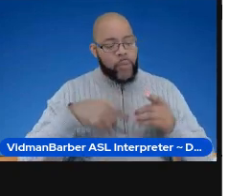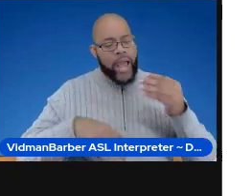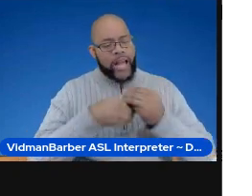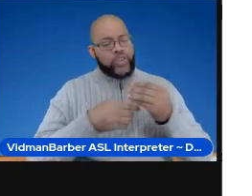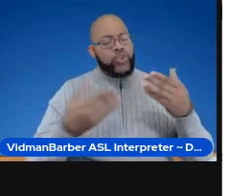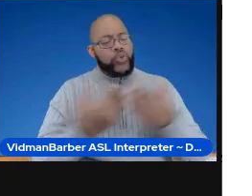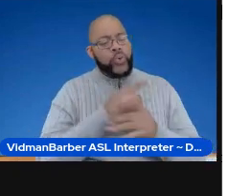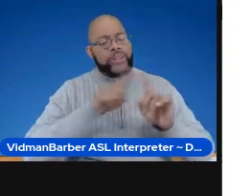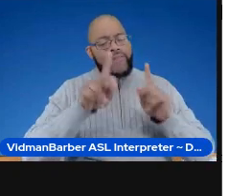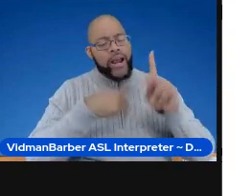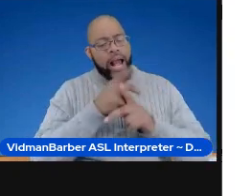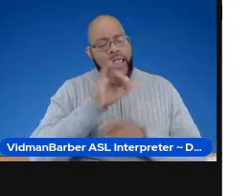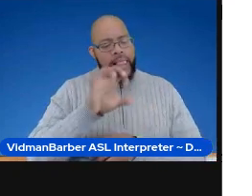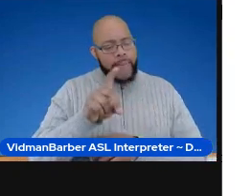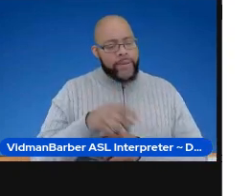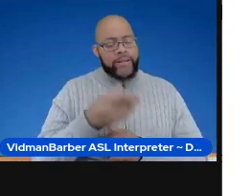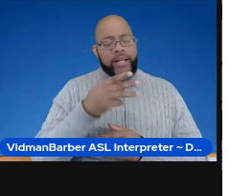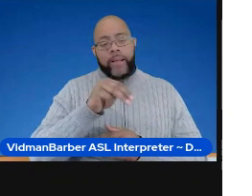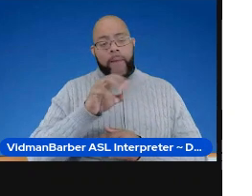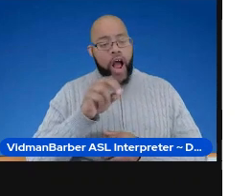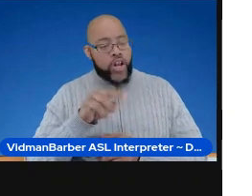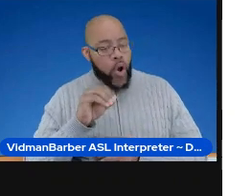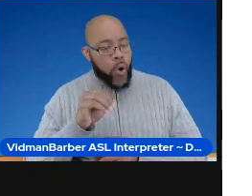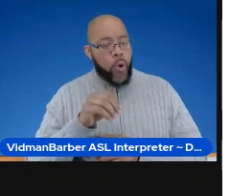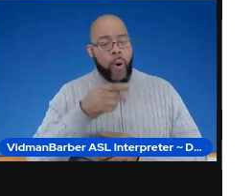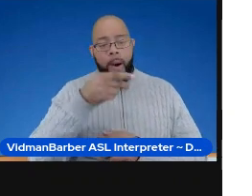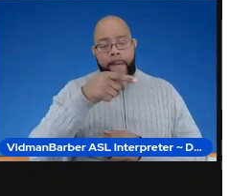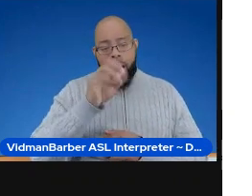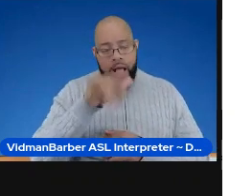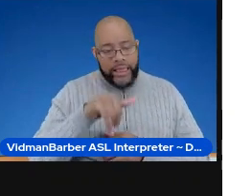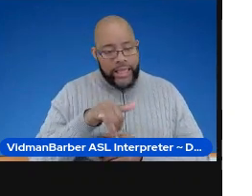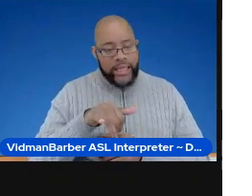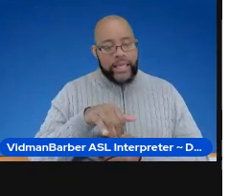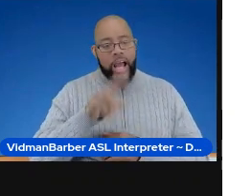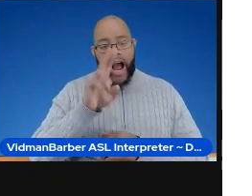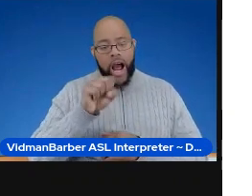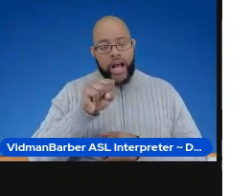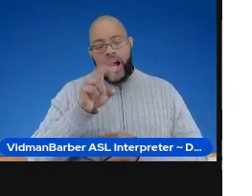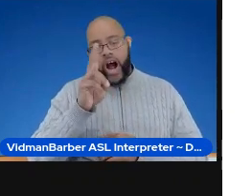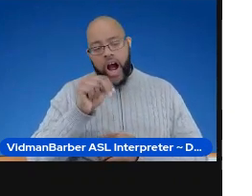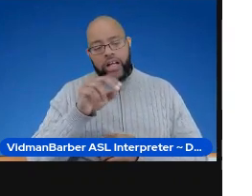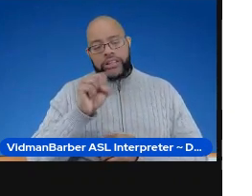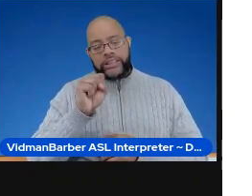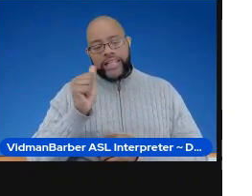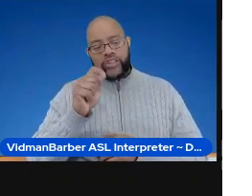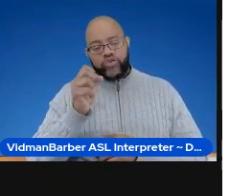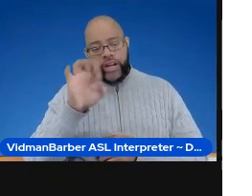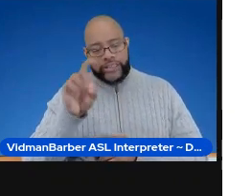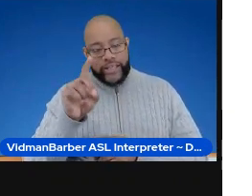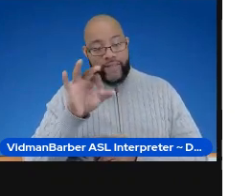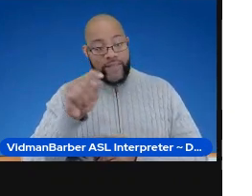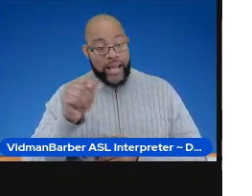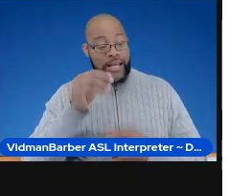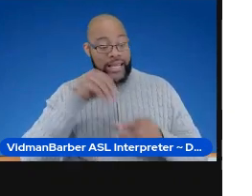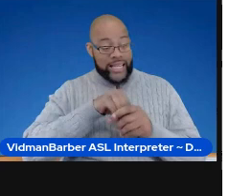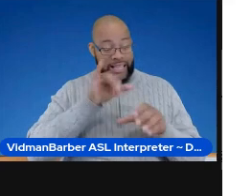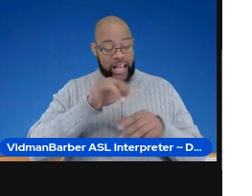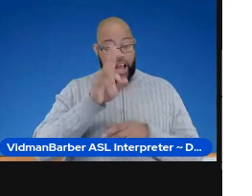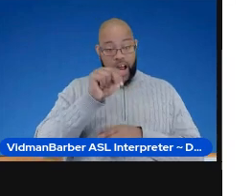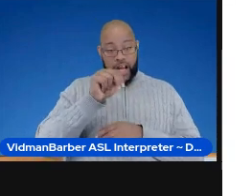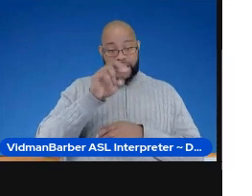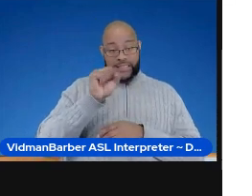lipid, either monounsaturated, polyunsaturated, or saturated fats. And it was in the presence of both the unsaturated